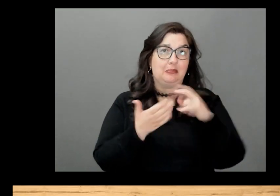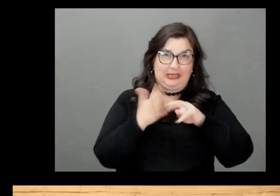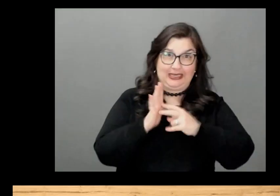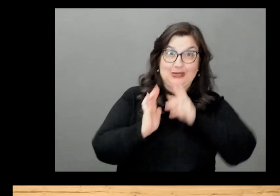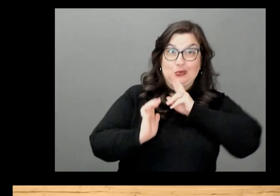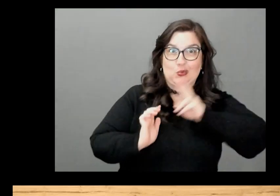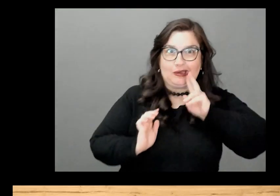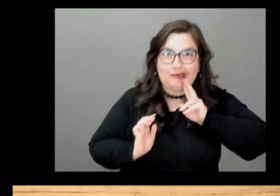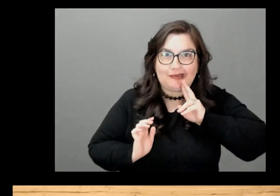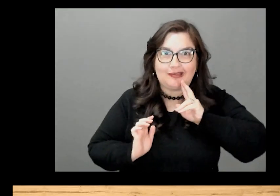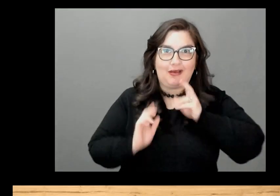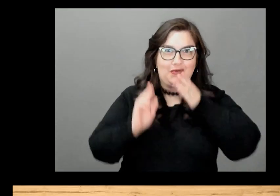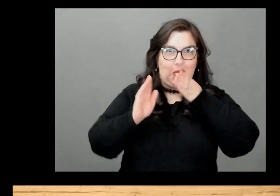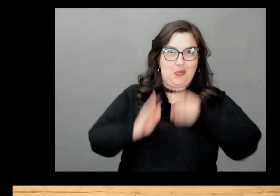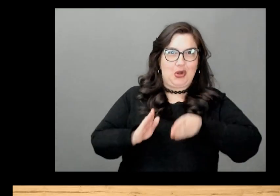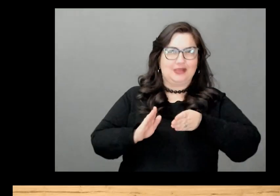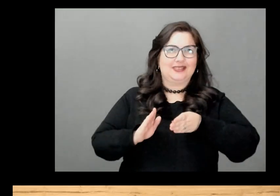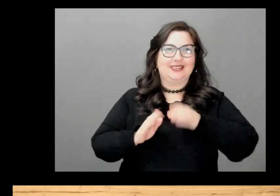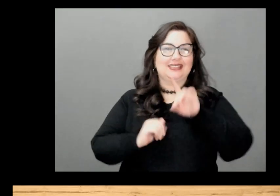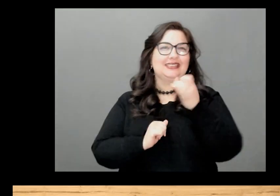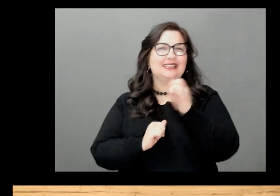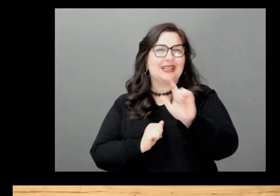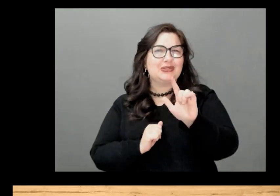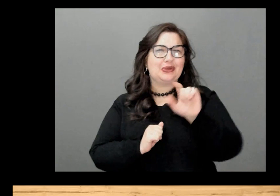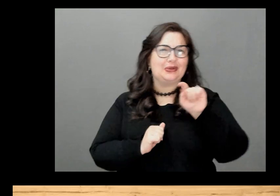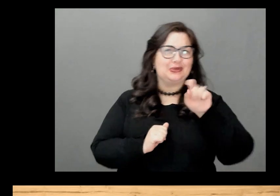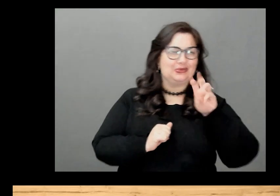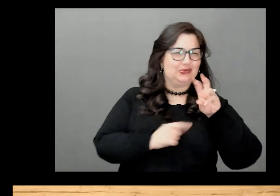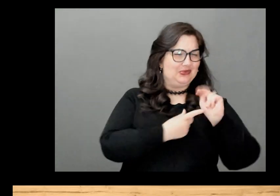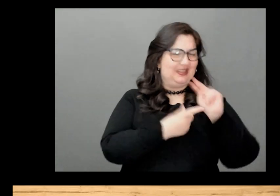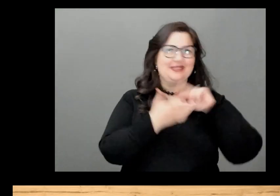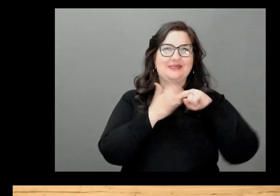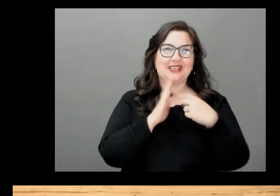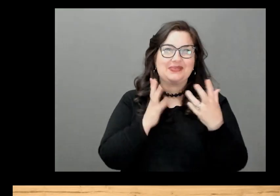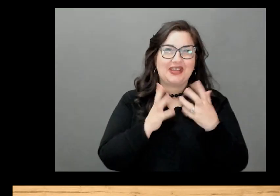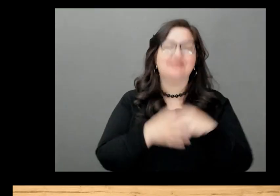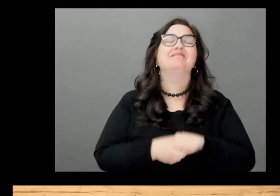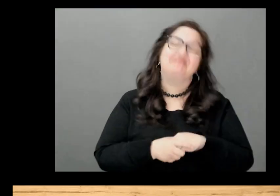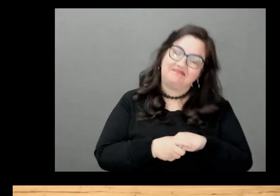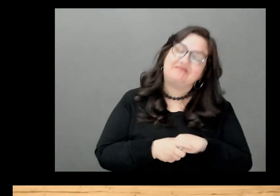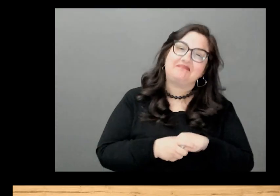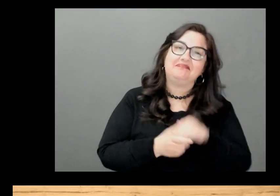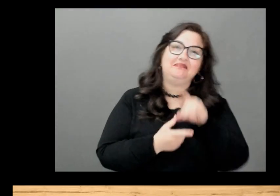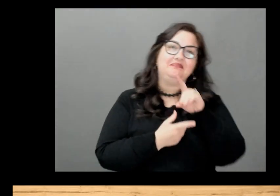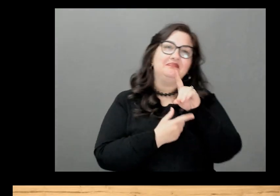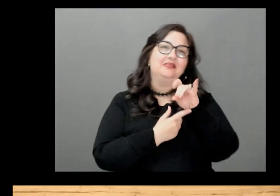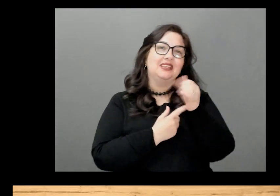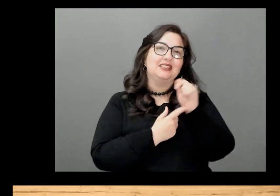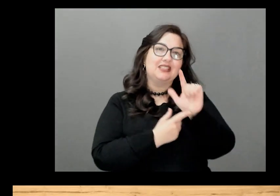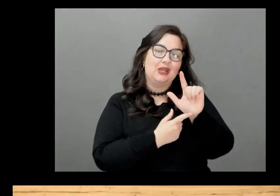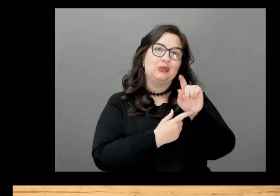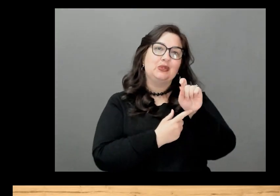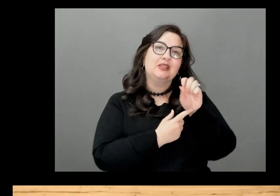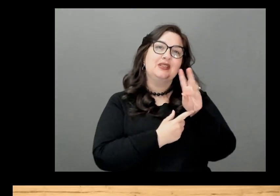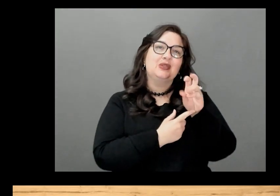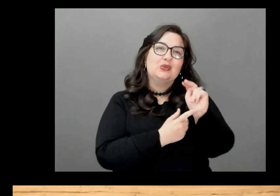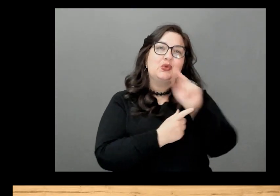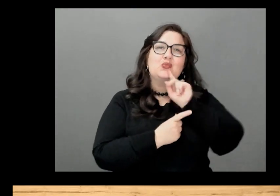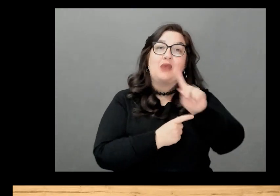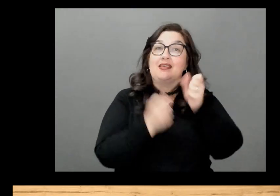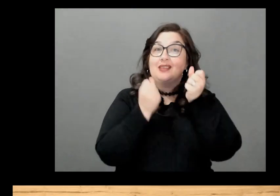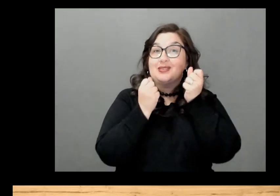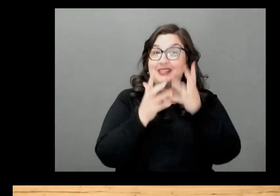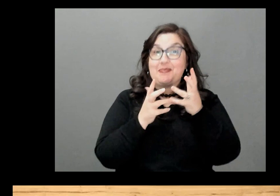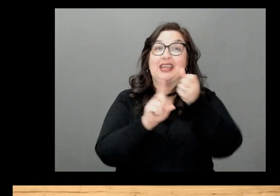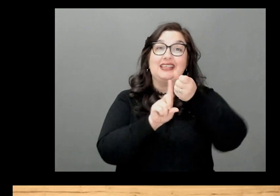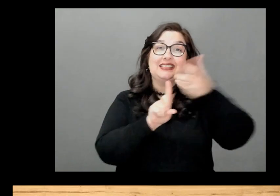person? What does the digital twin mean? Yeah, so digital twin, there's lots of definitions for